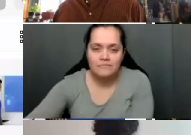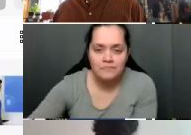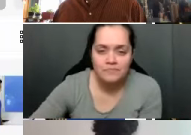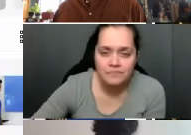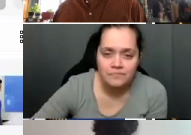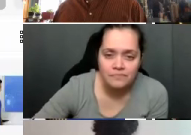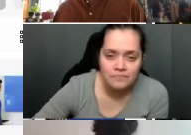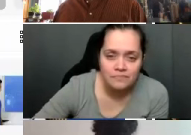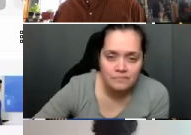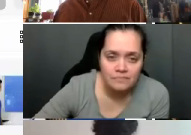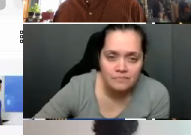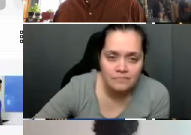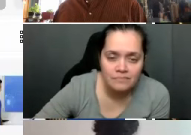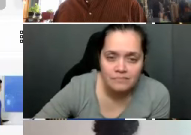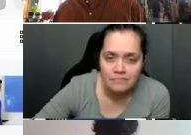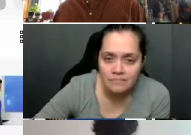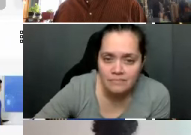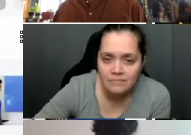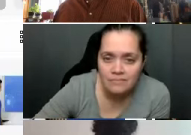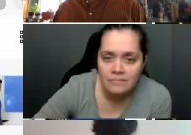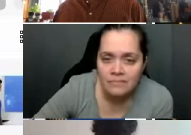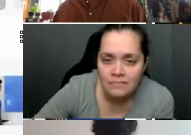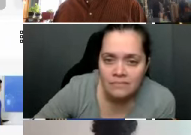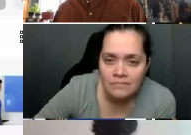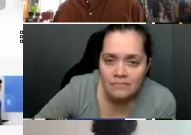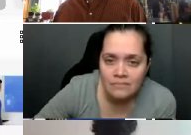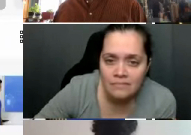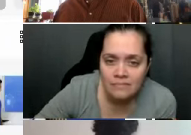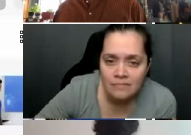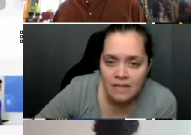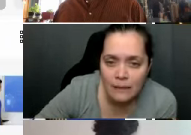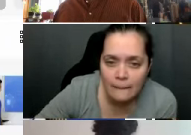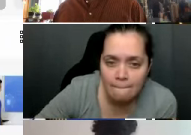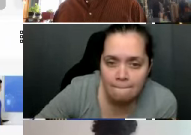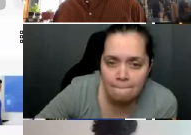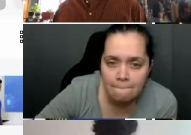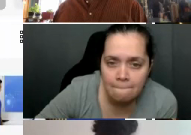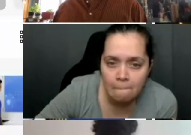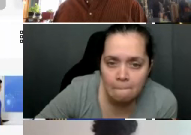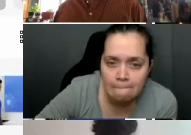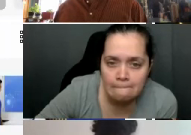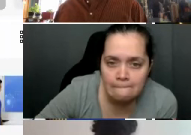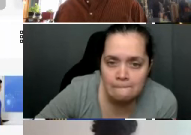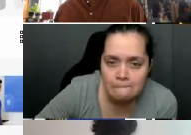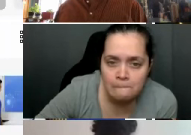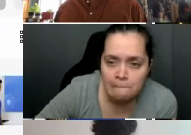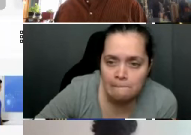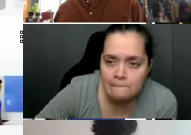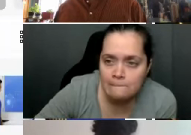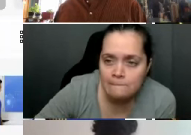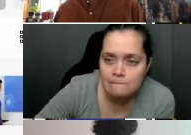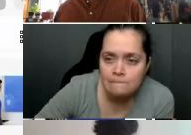angles. What the hell is that? It's where you've been living this whole time. Should we continue?